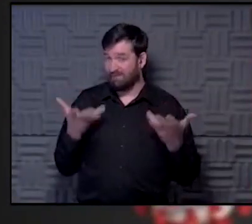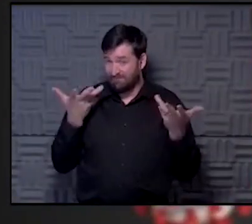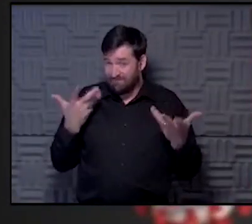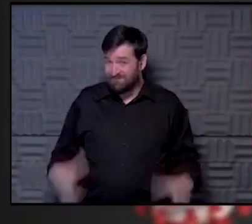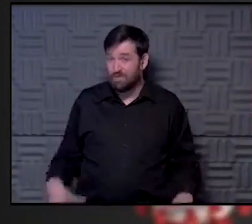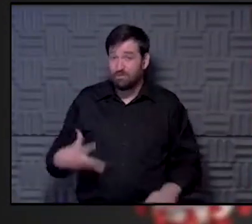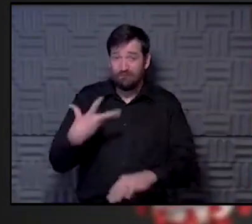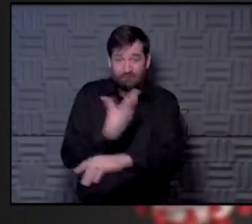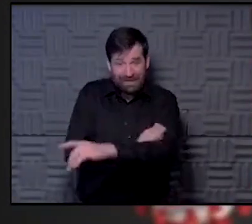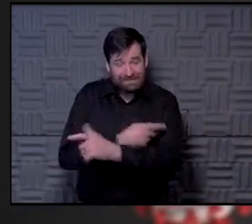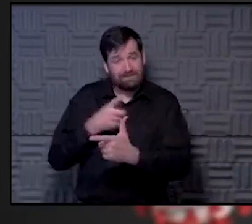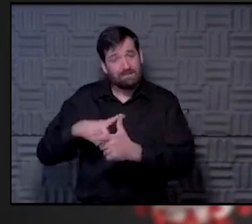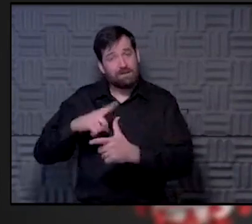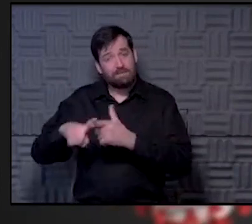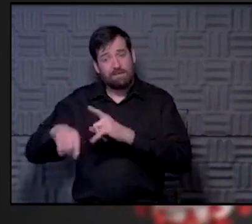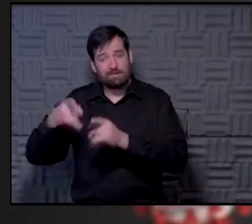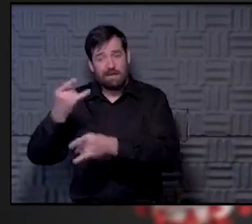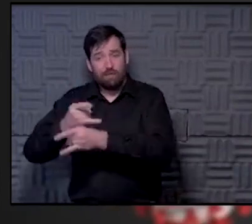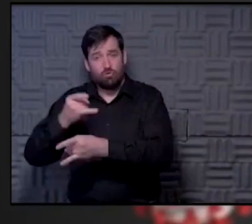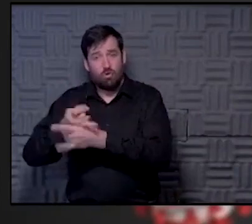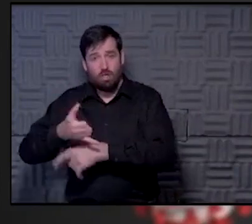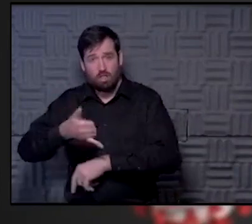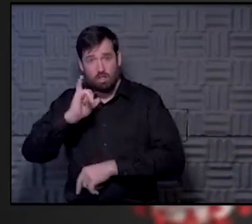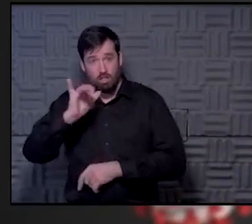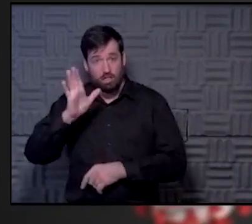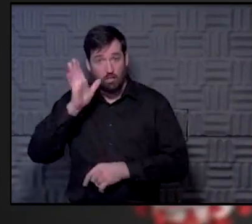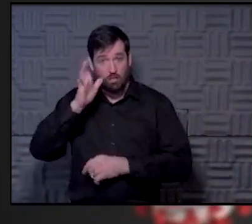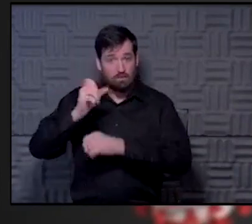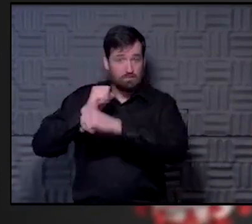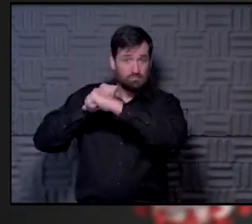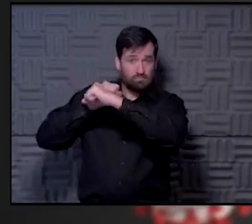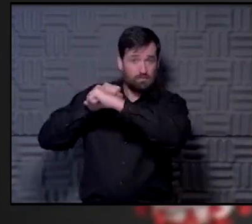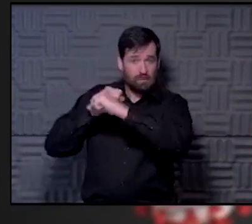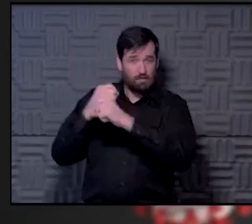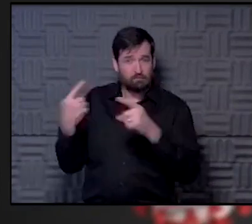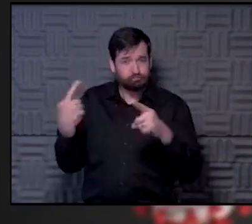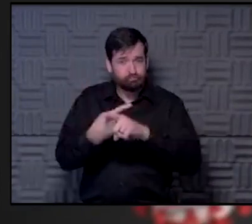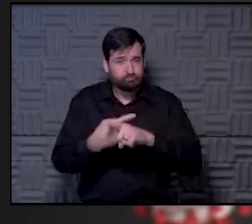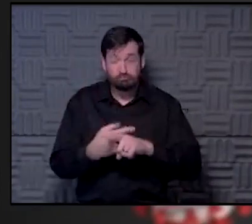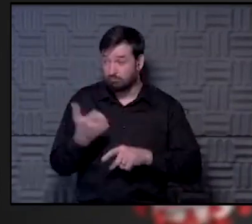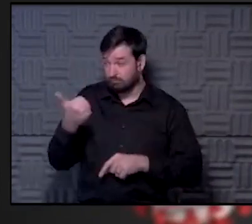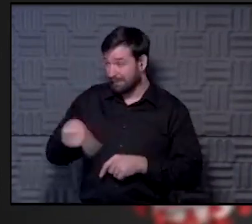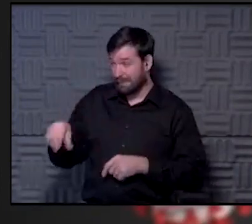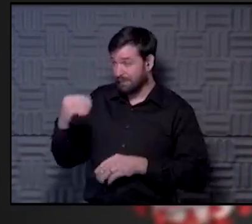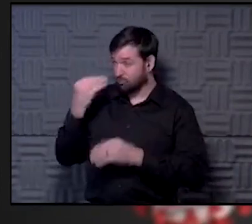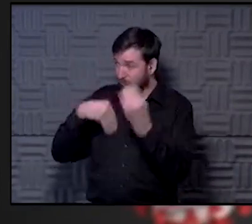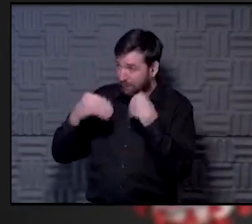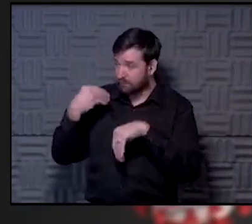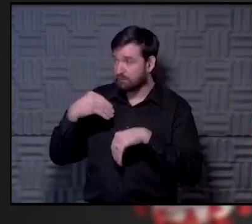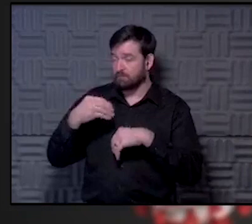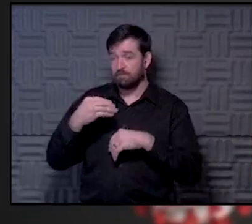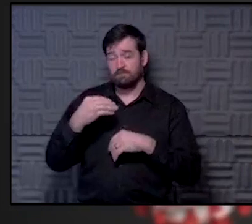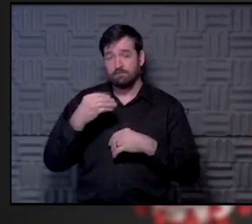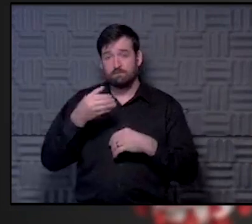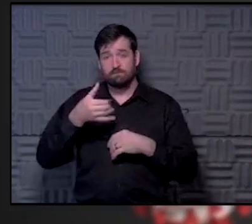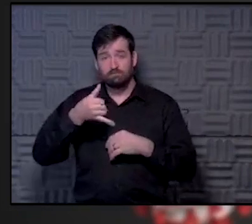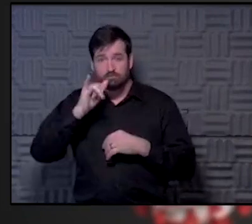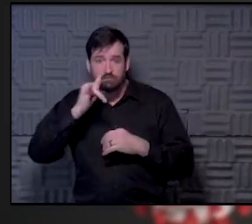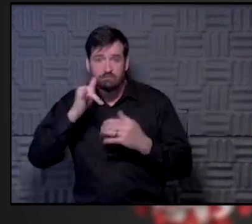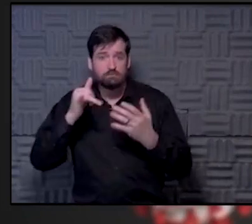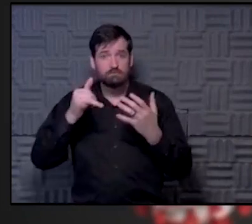COVID-19 vaccination? Does alcohol interfere with building my immunity? I would ask, is there any food or drink that interferes with building